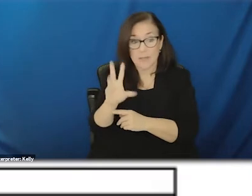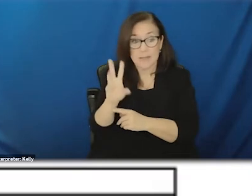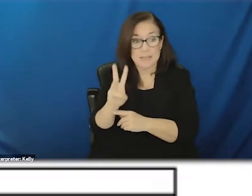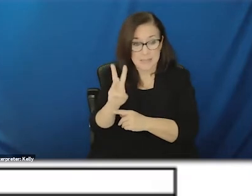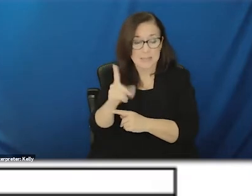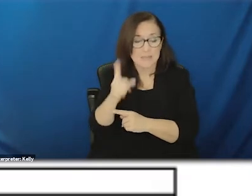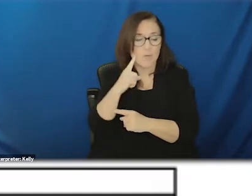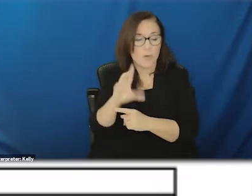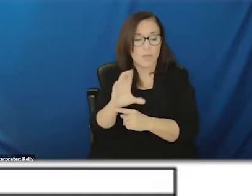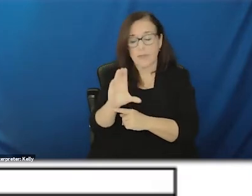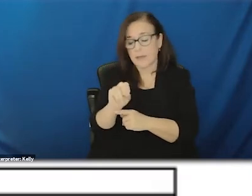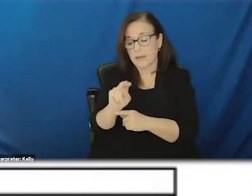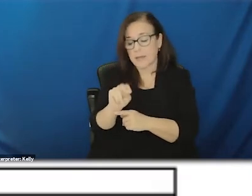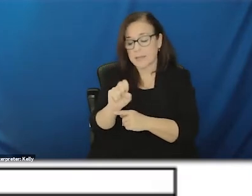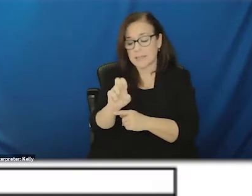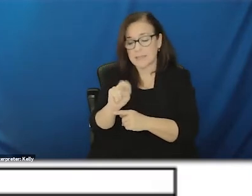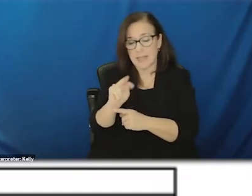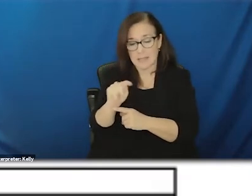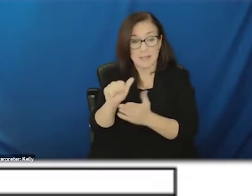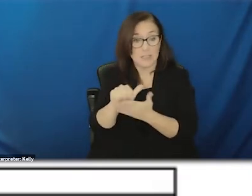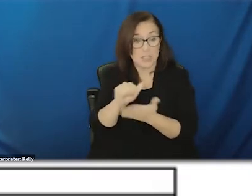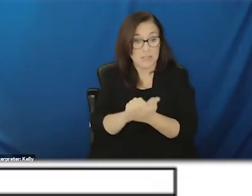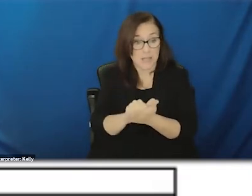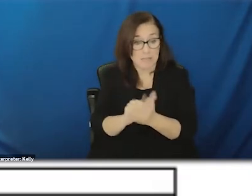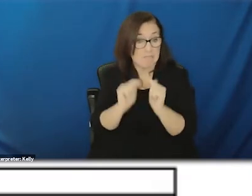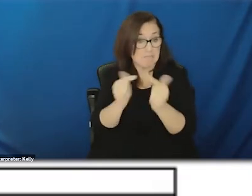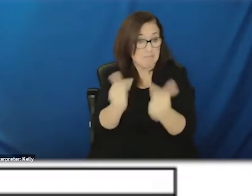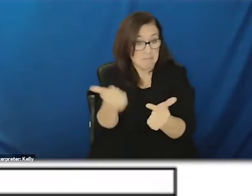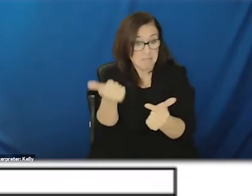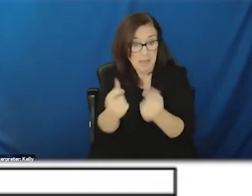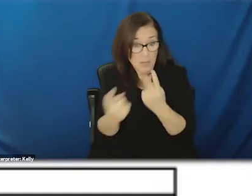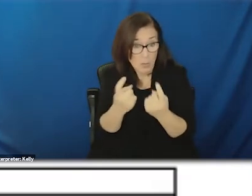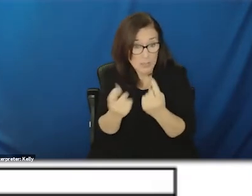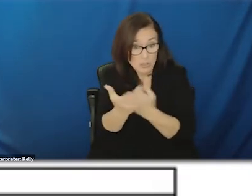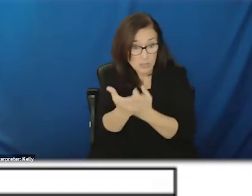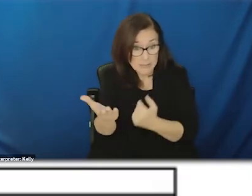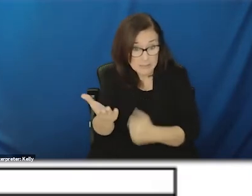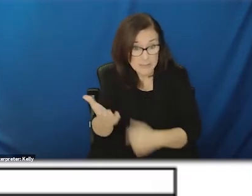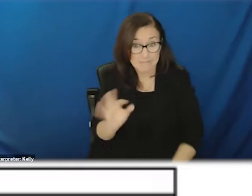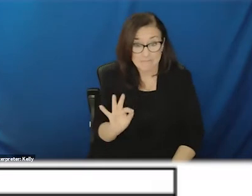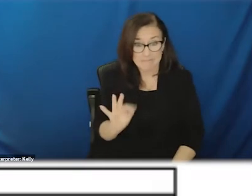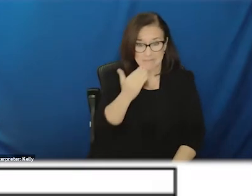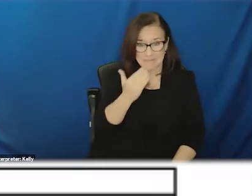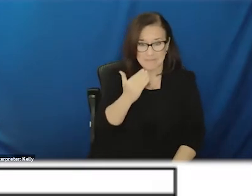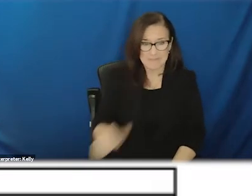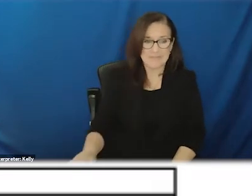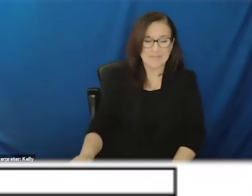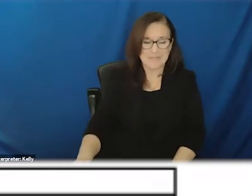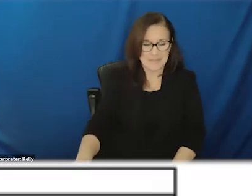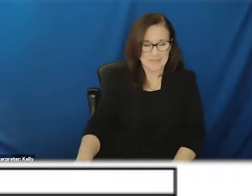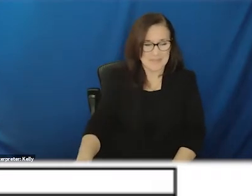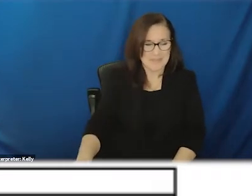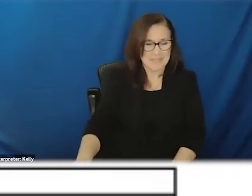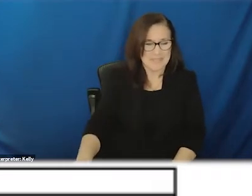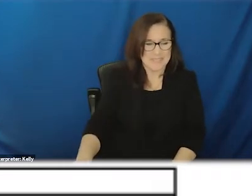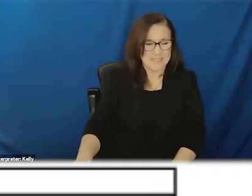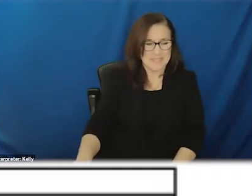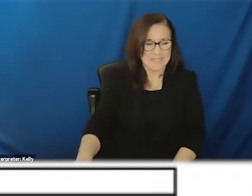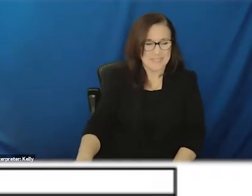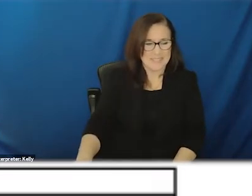agenda. And with that, I'd be happy to answer any questions. Thank you. First of